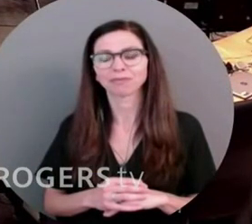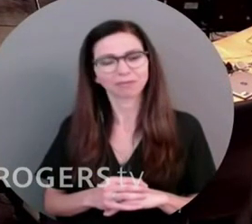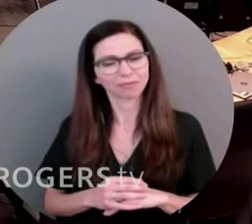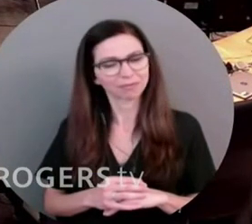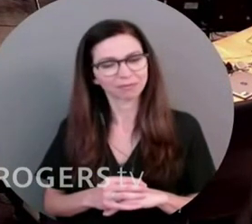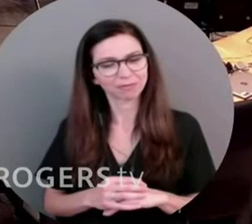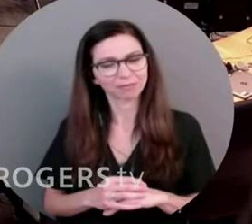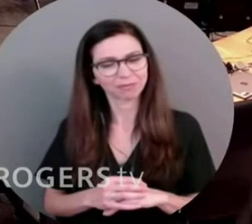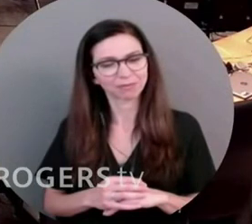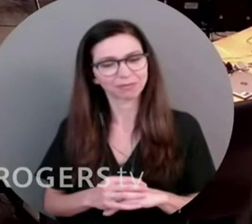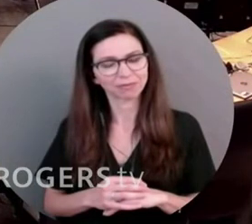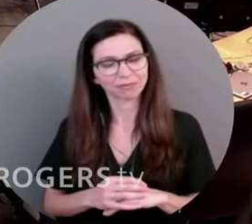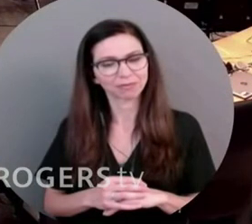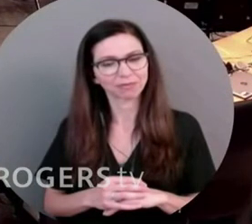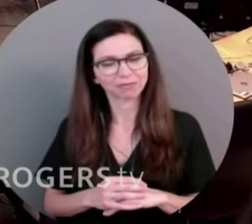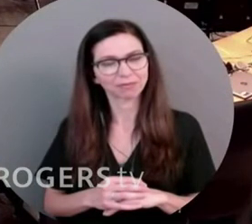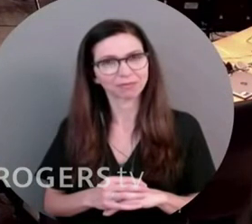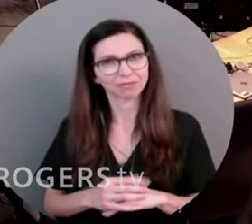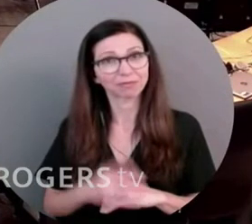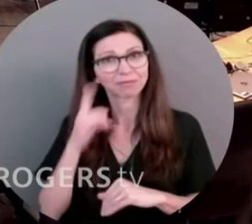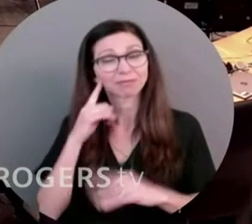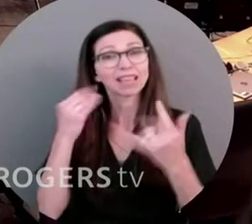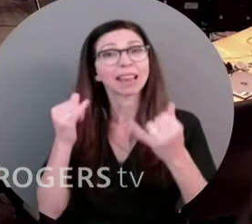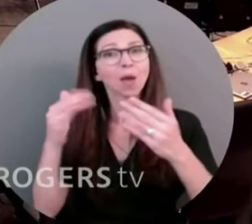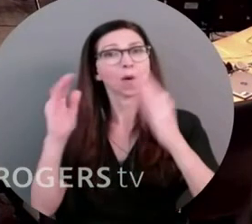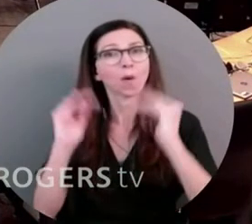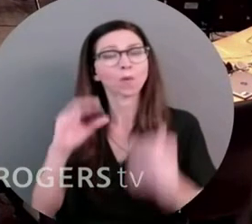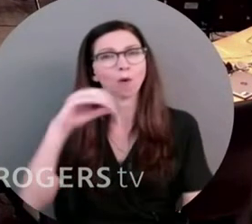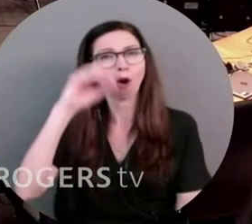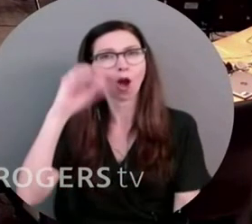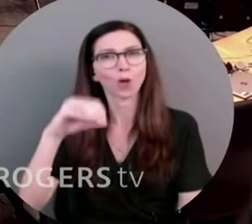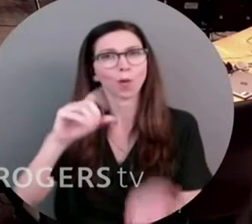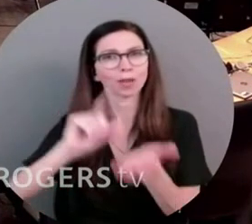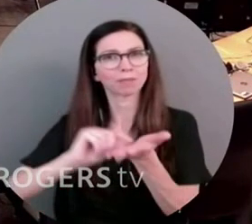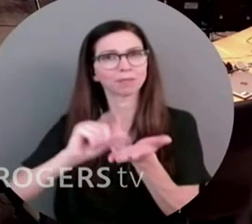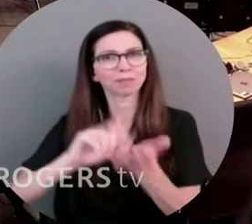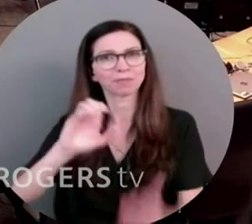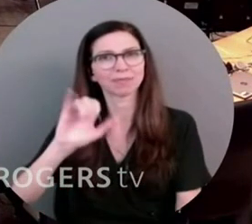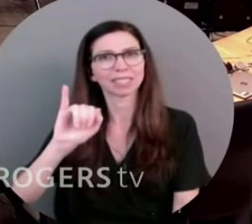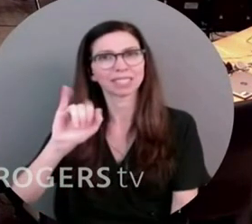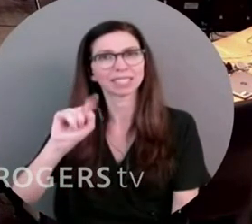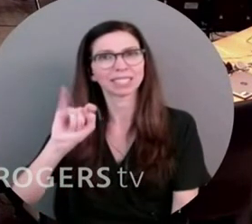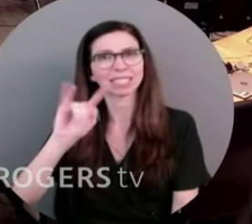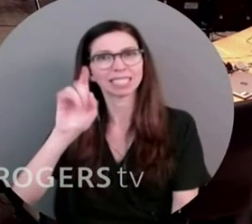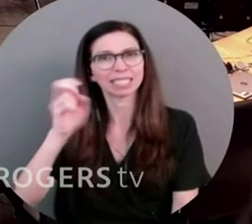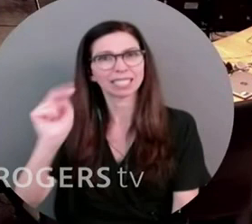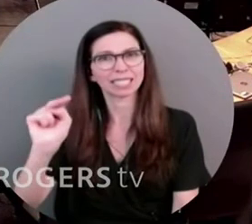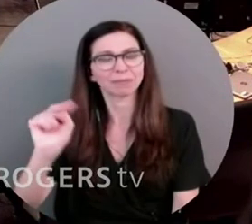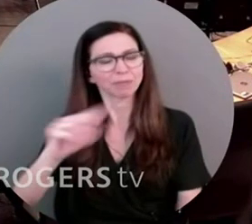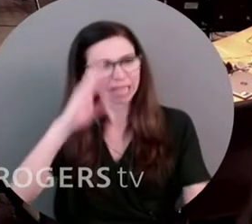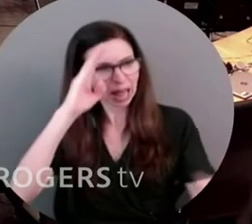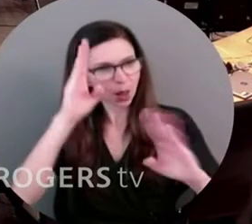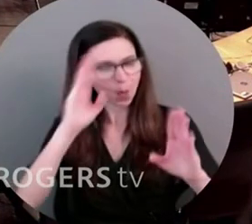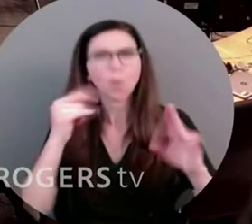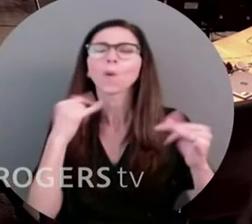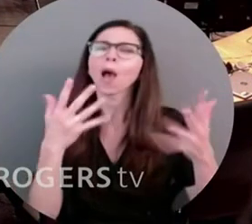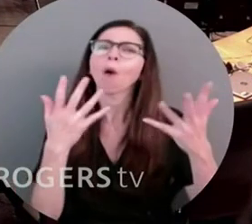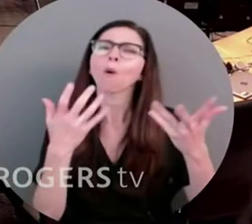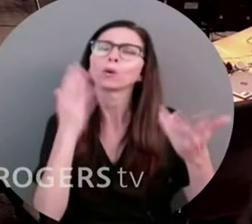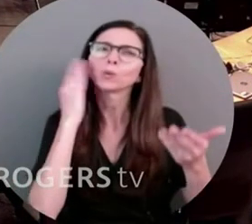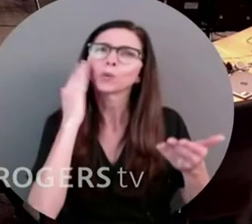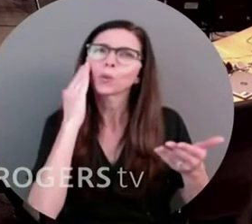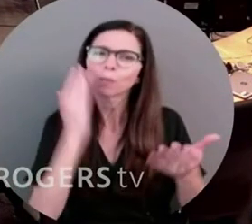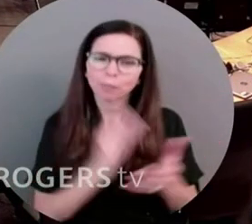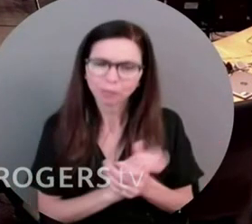Moving on to John Willing, Ottawa Citizen. Hi, everyone. I'm just wondering what the uptake was like today for the